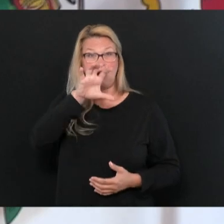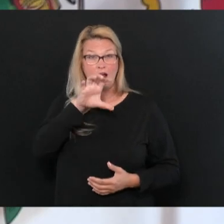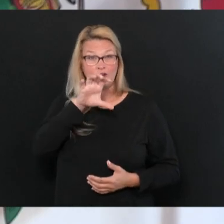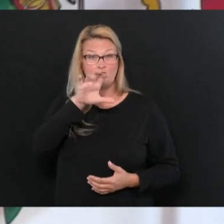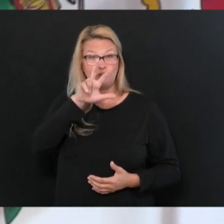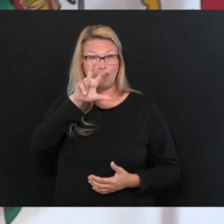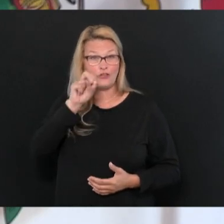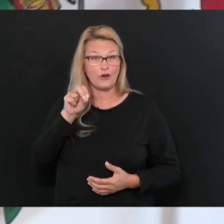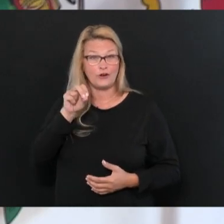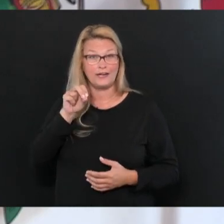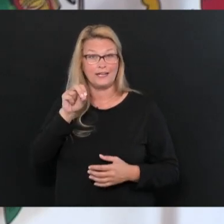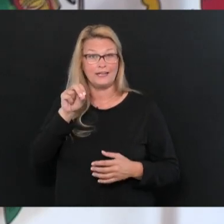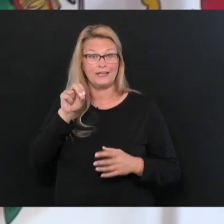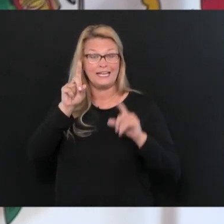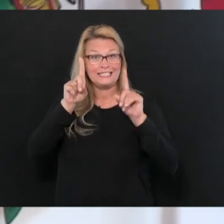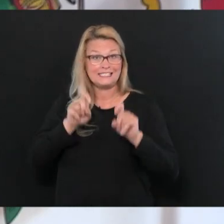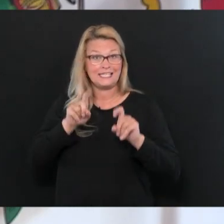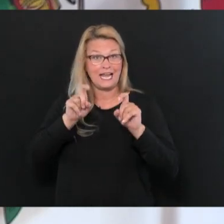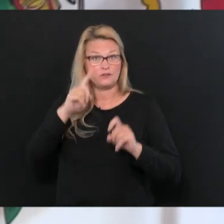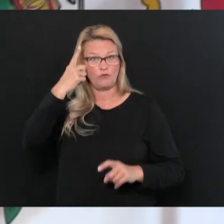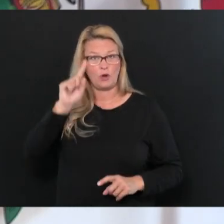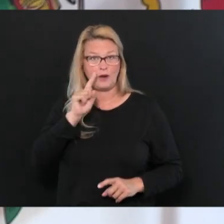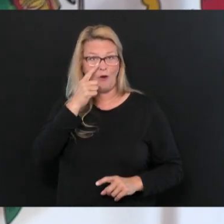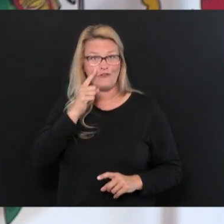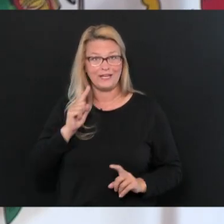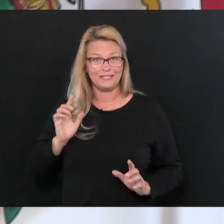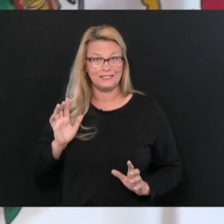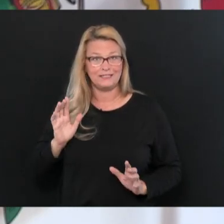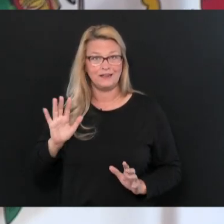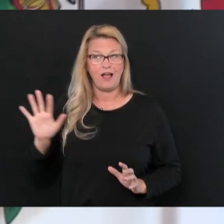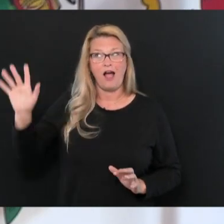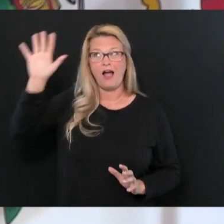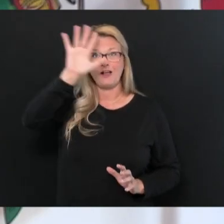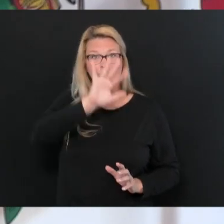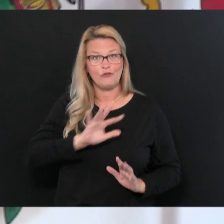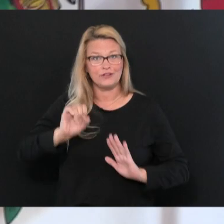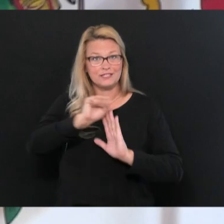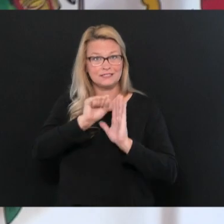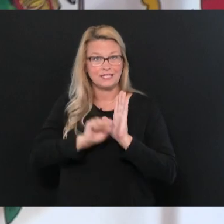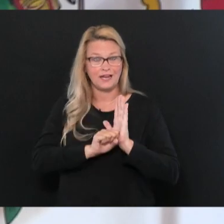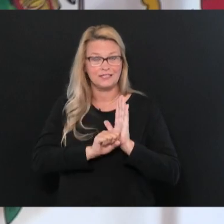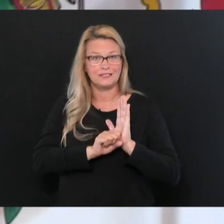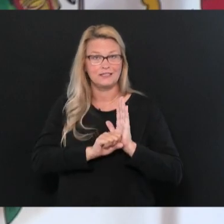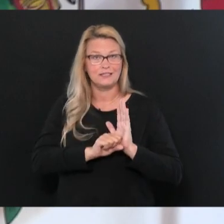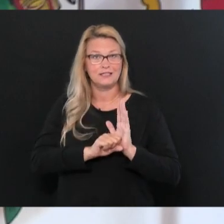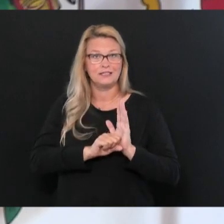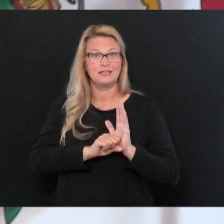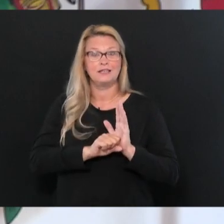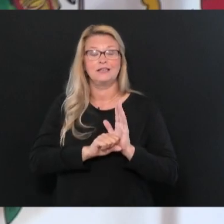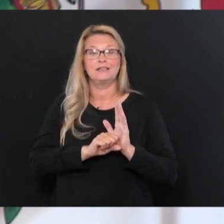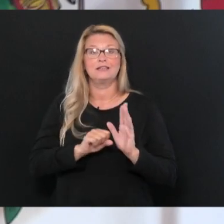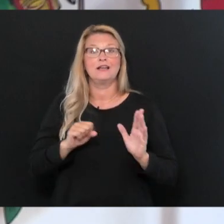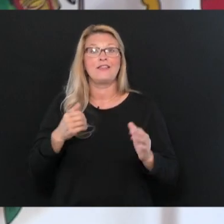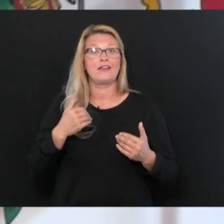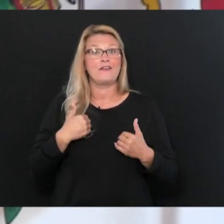48,430 COVID tests all over the place. They have conducted